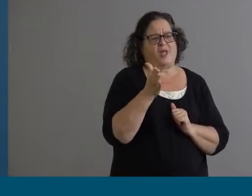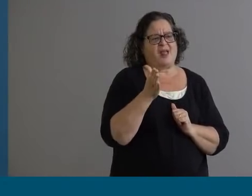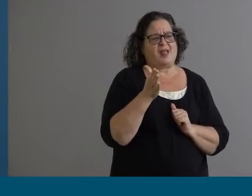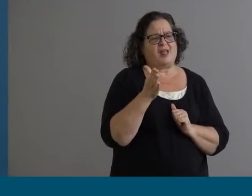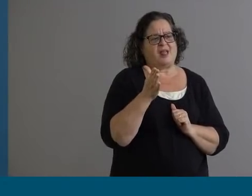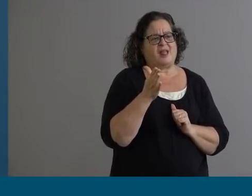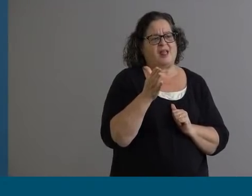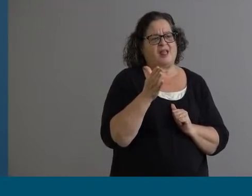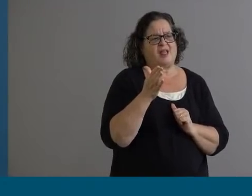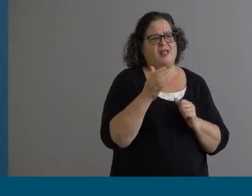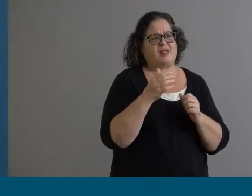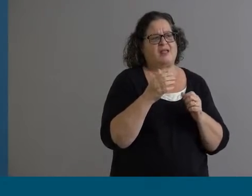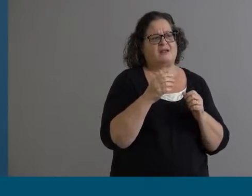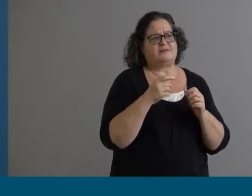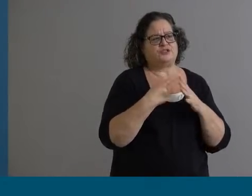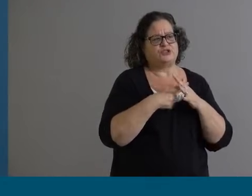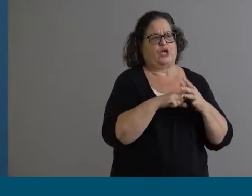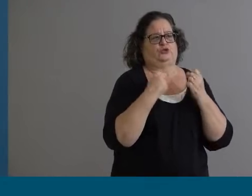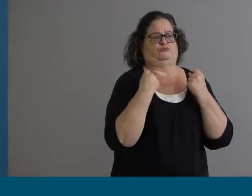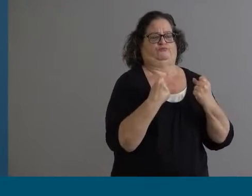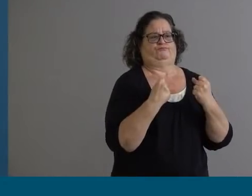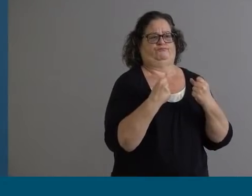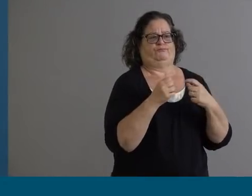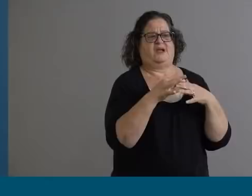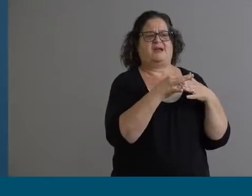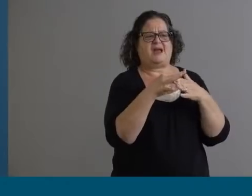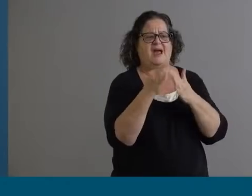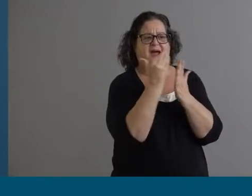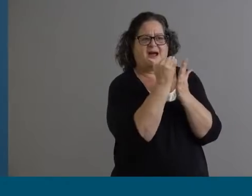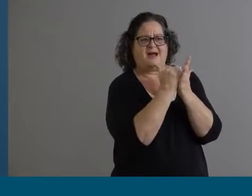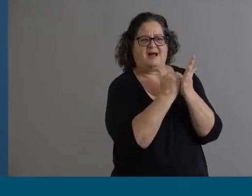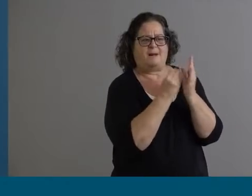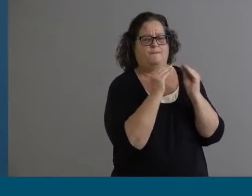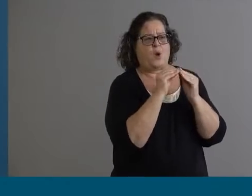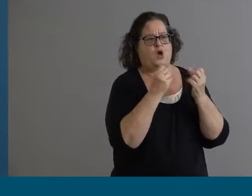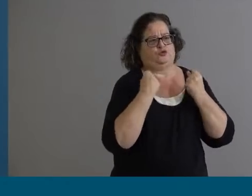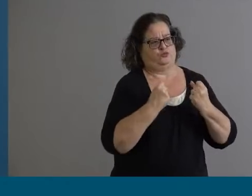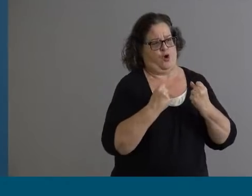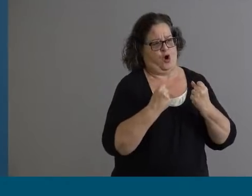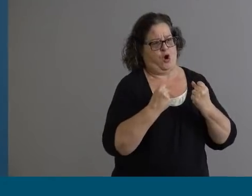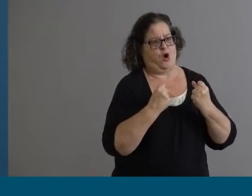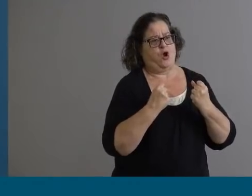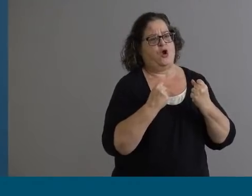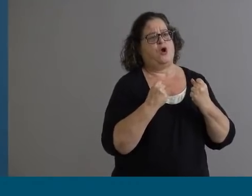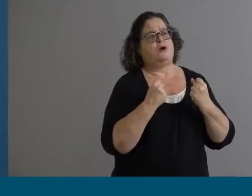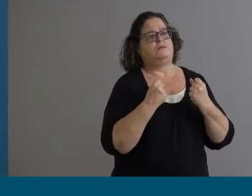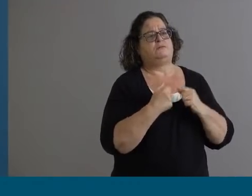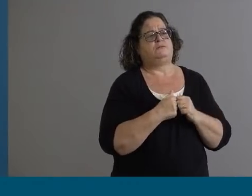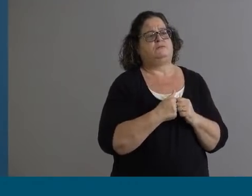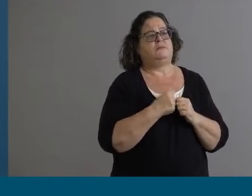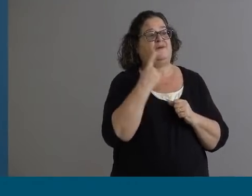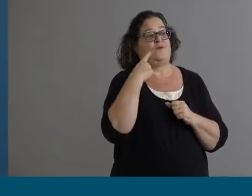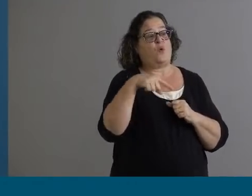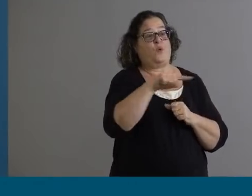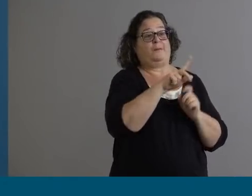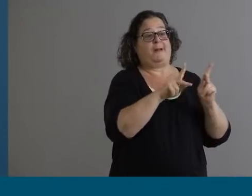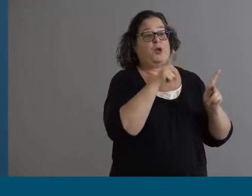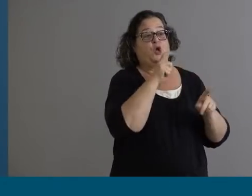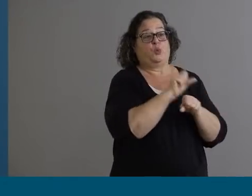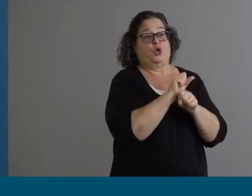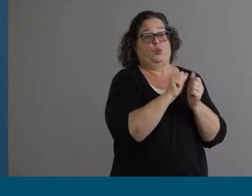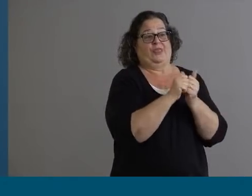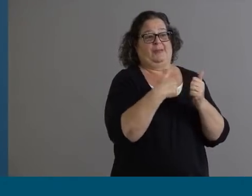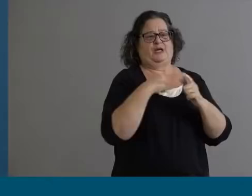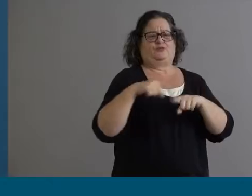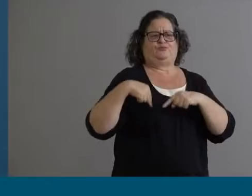know most of the folks in here that have worked with me over the last 6 years know my love of free enterprise and free markets